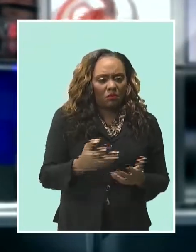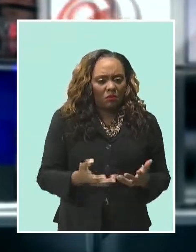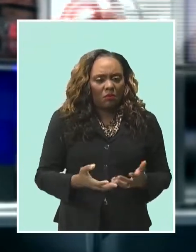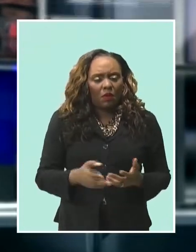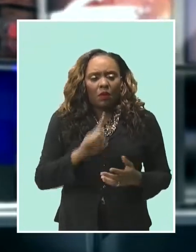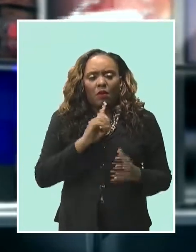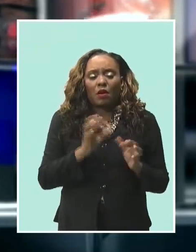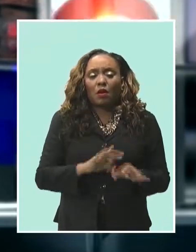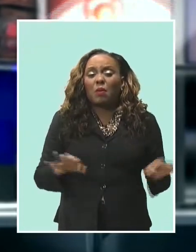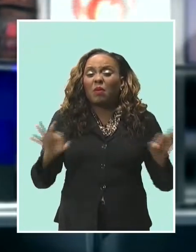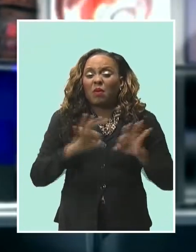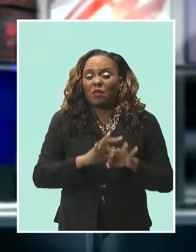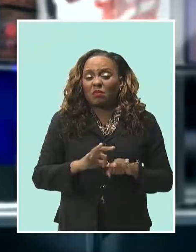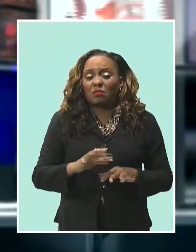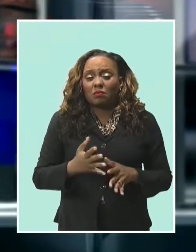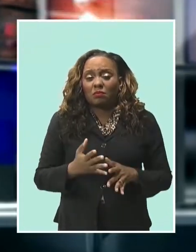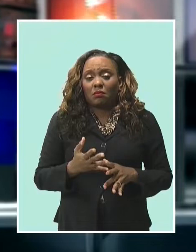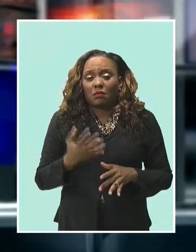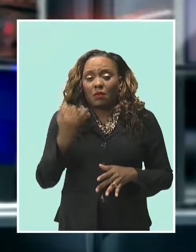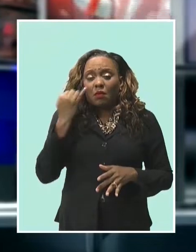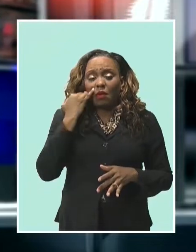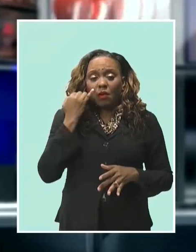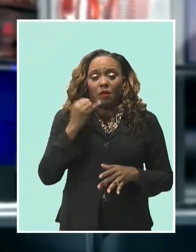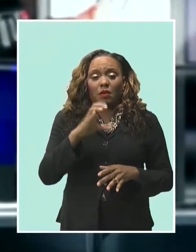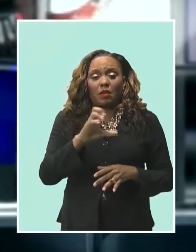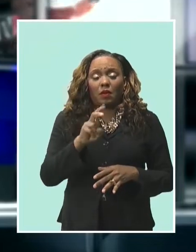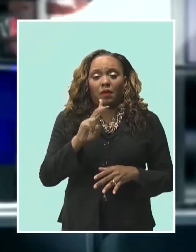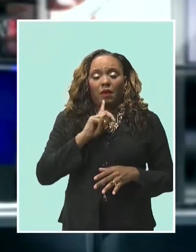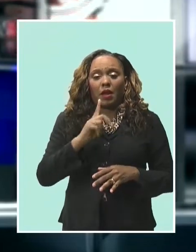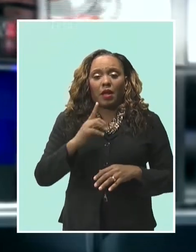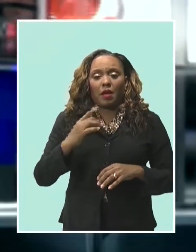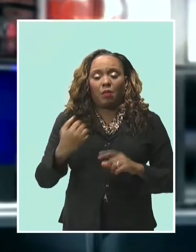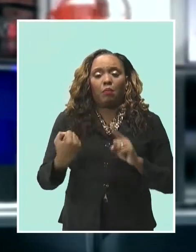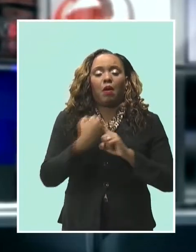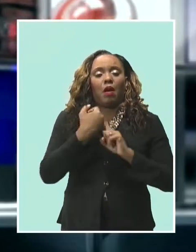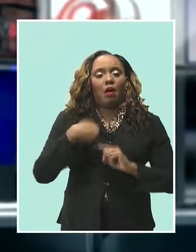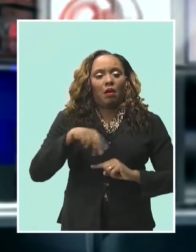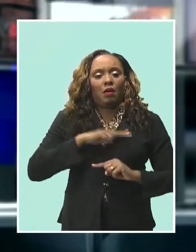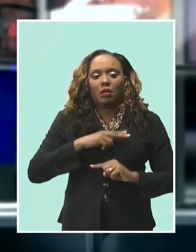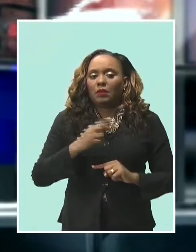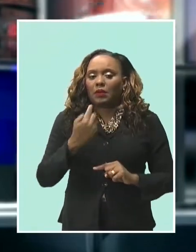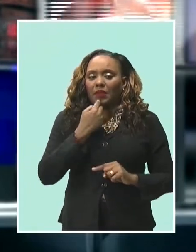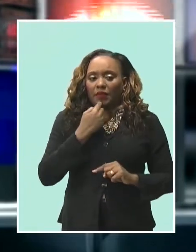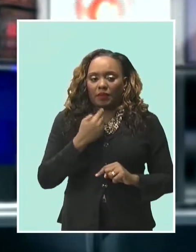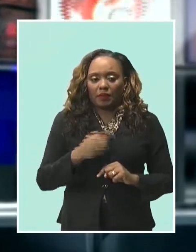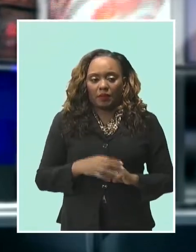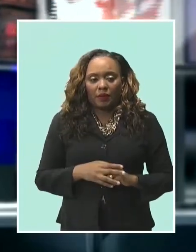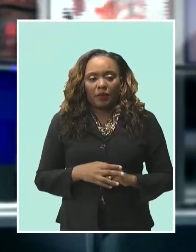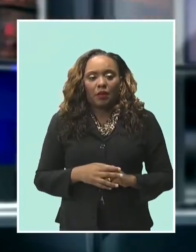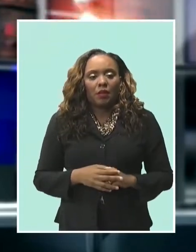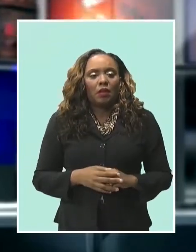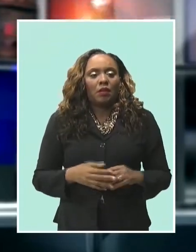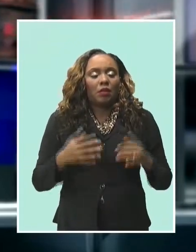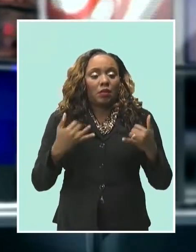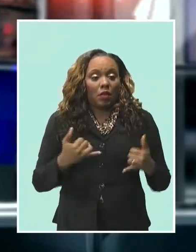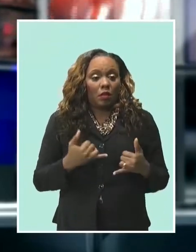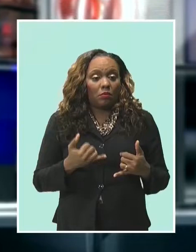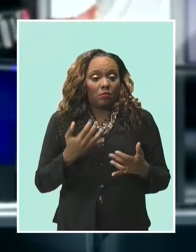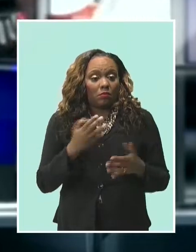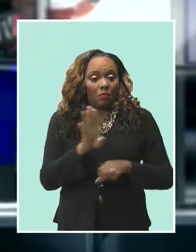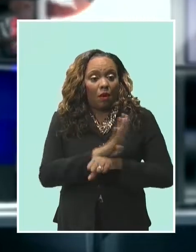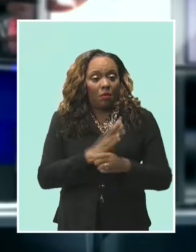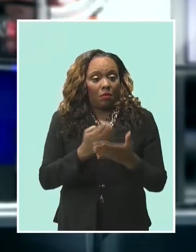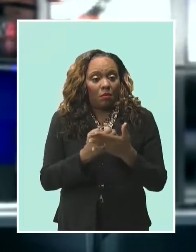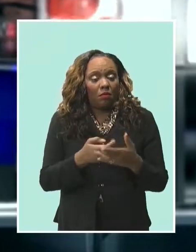Well, that would be serious. Now, she did say that today's meeting heard 3 possible scenarios of how the already struggling